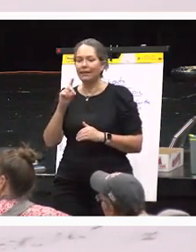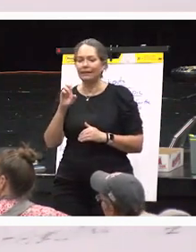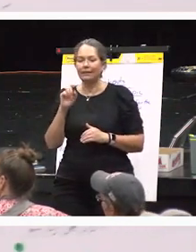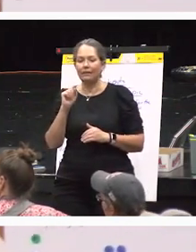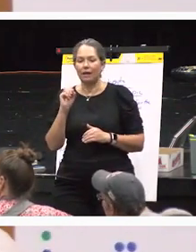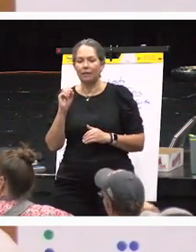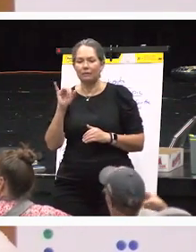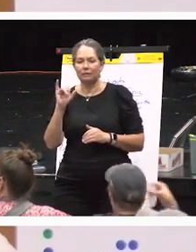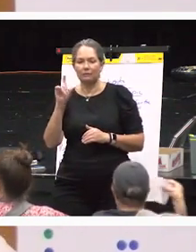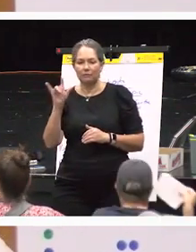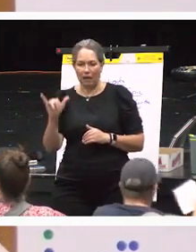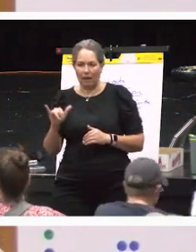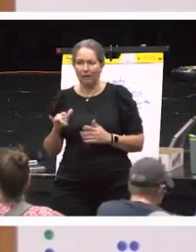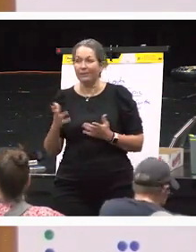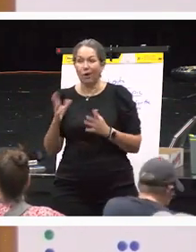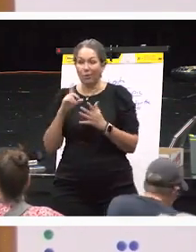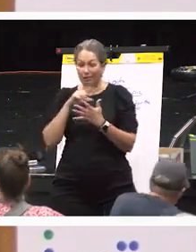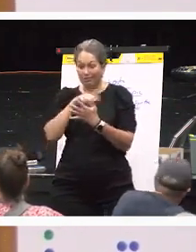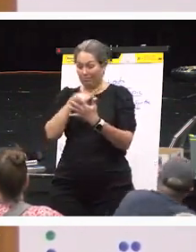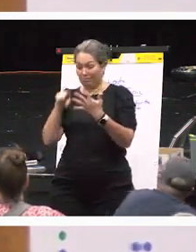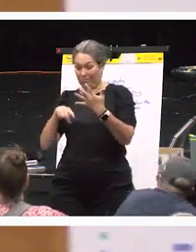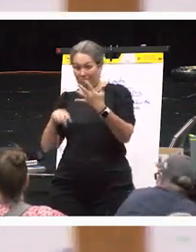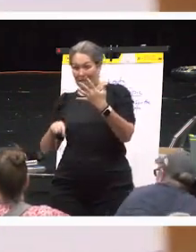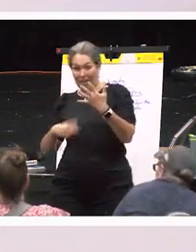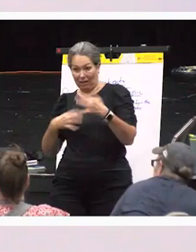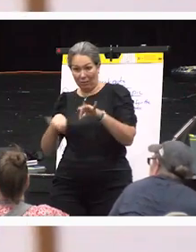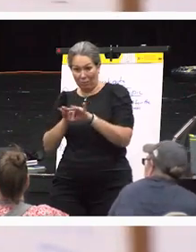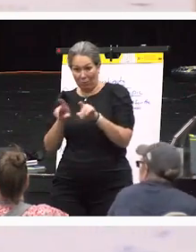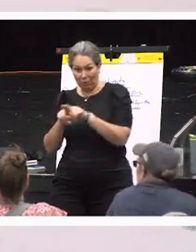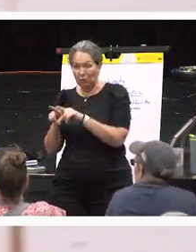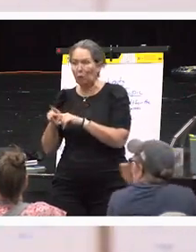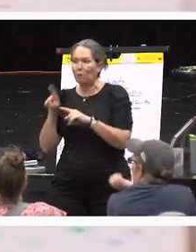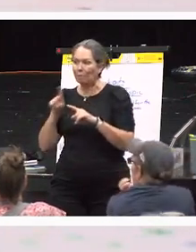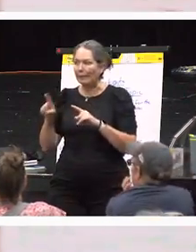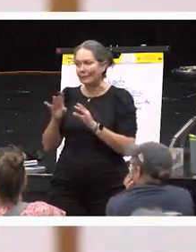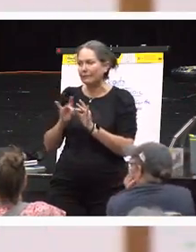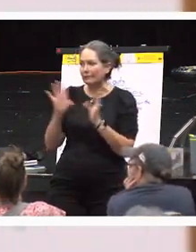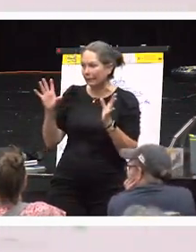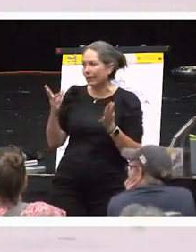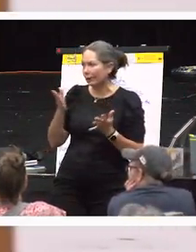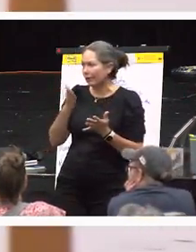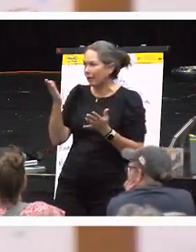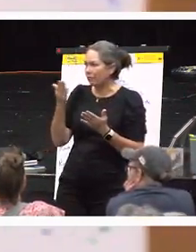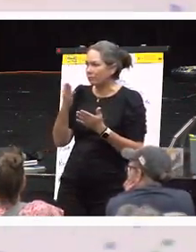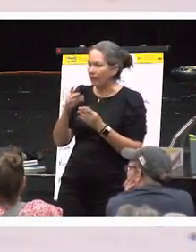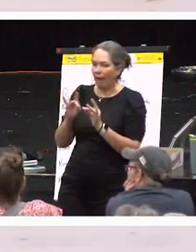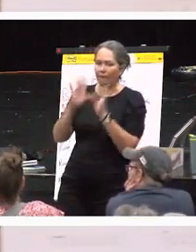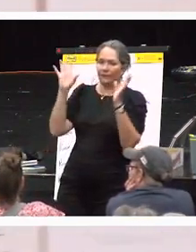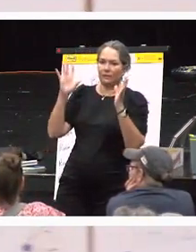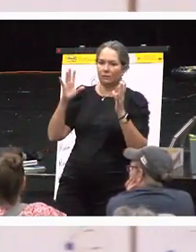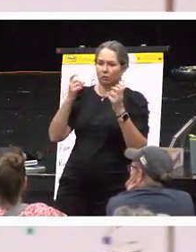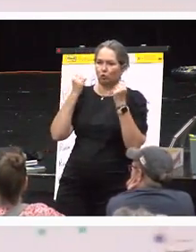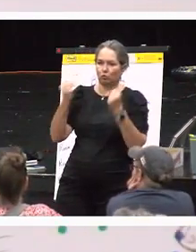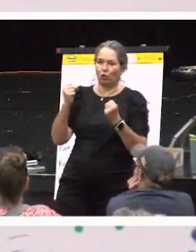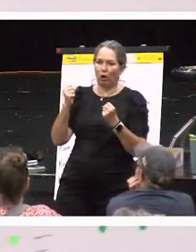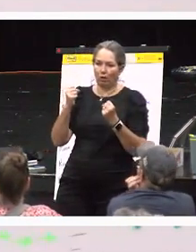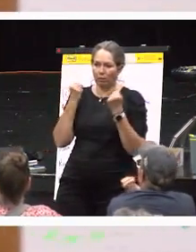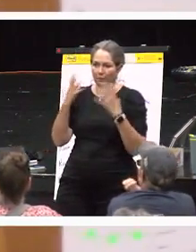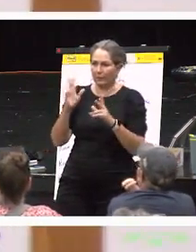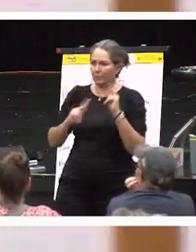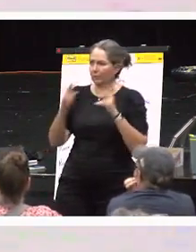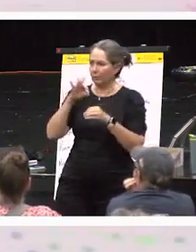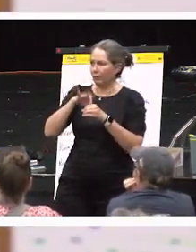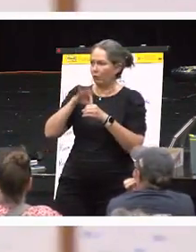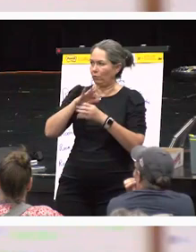So none of them go away, but clearly we have some very big cornerstone issues at the